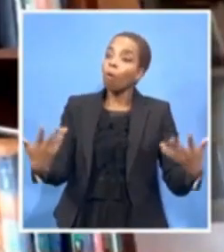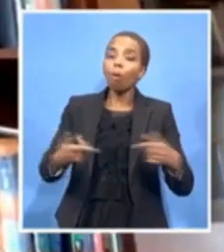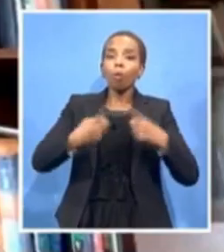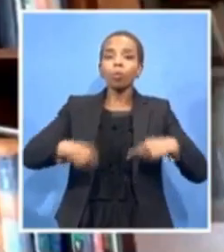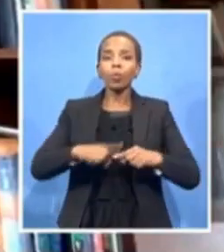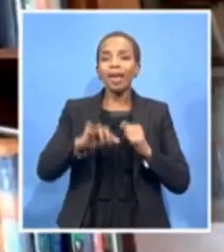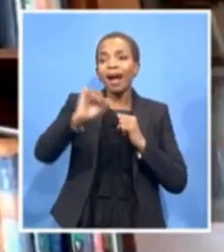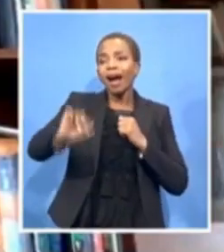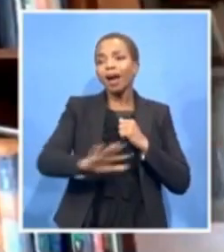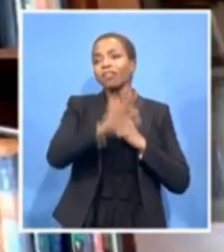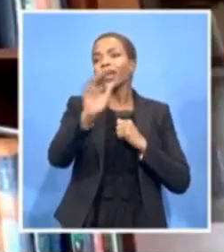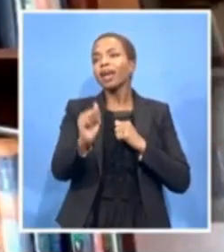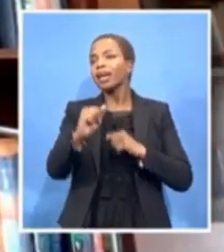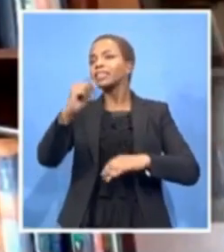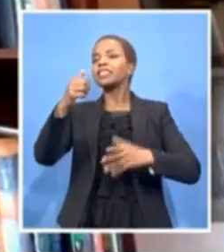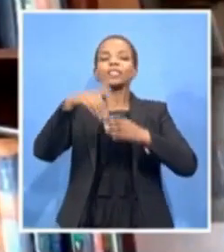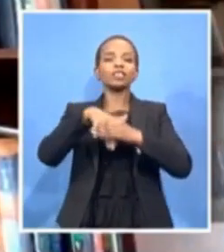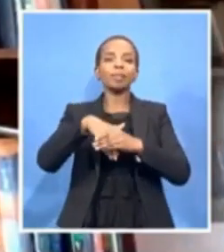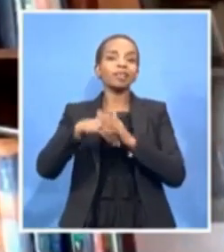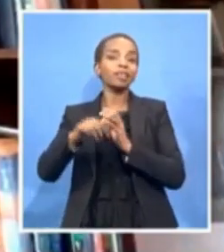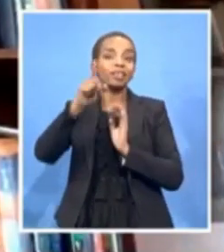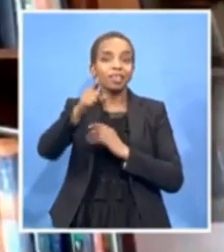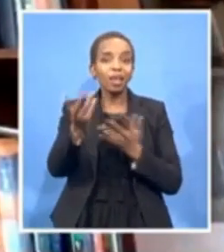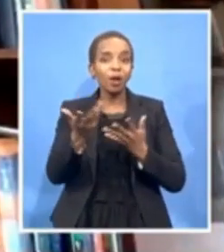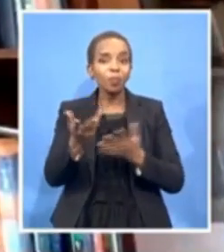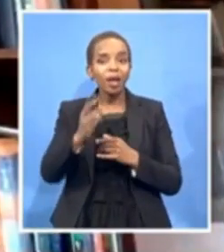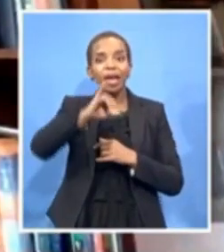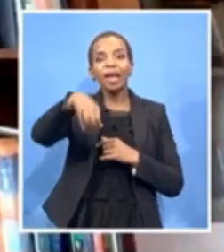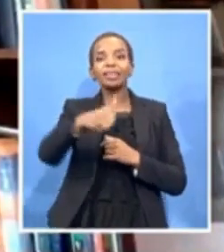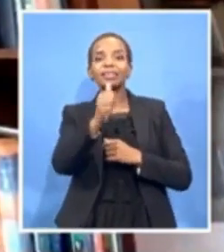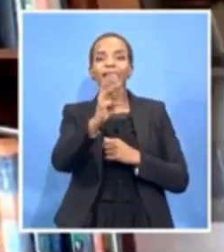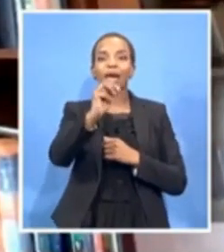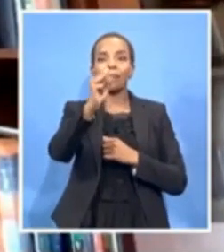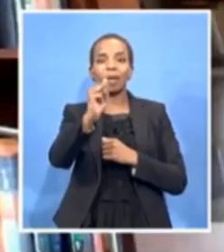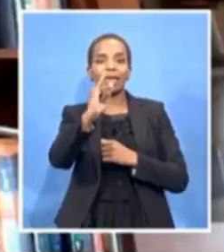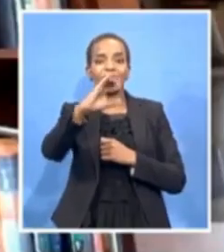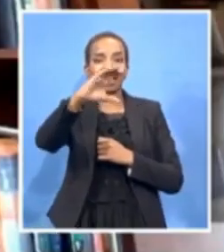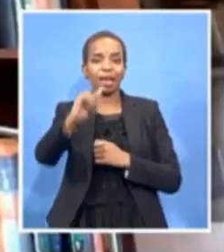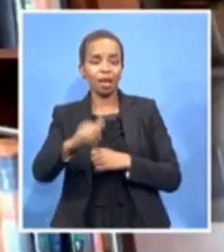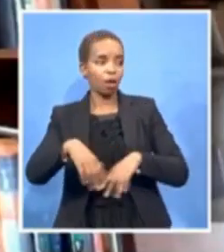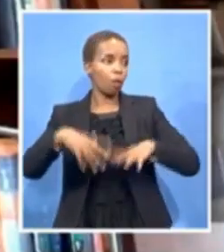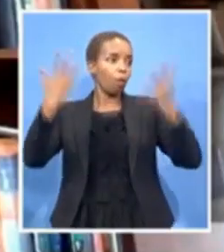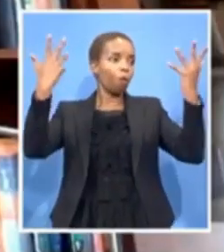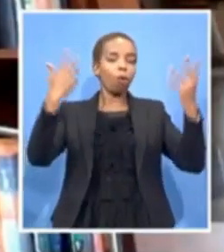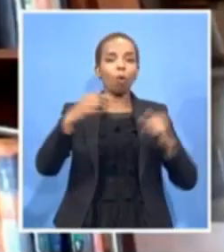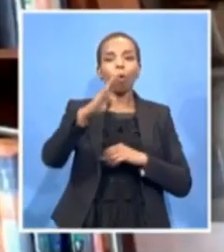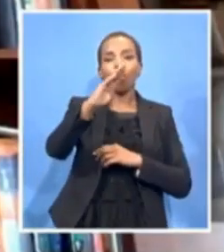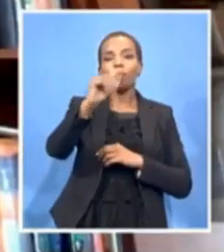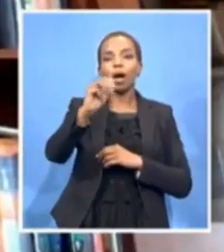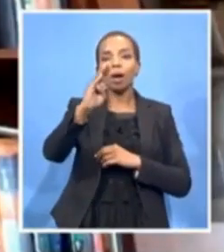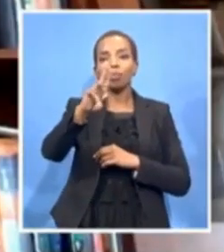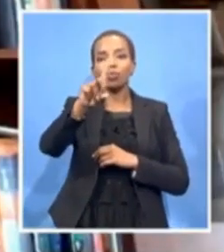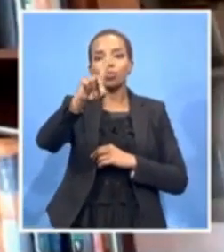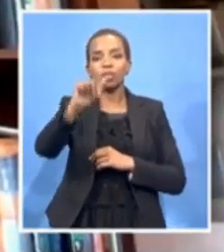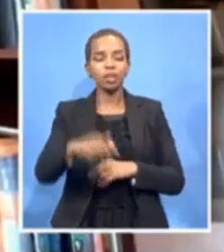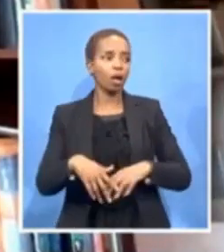Jamaica, or Barbados, or Barbuda, or in Brazil, or